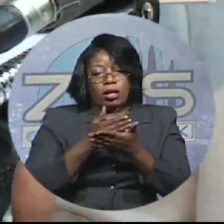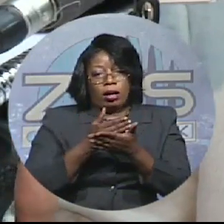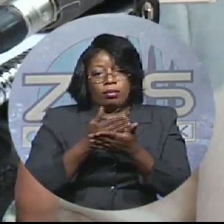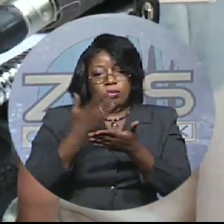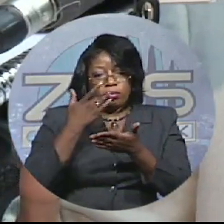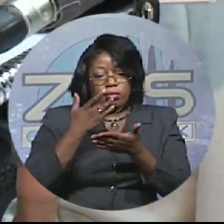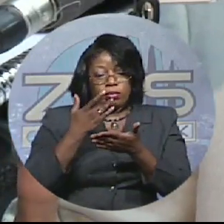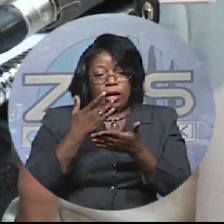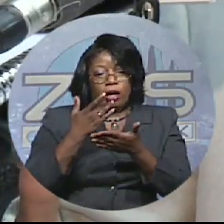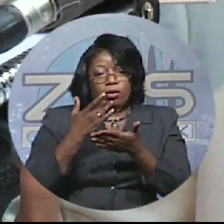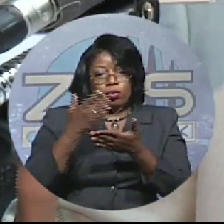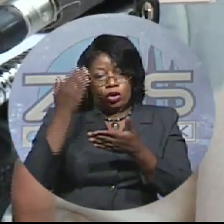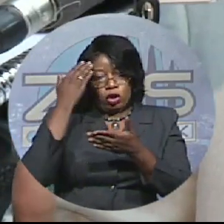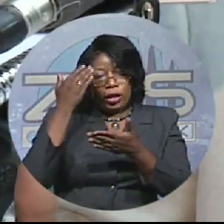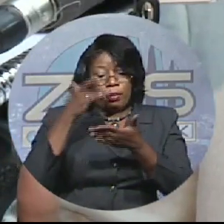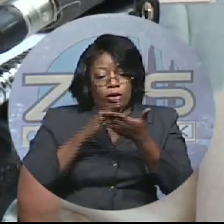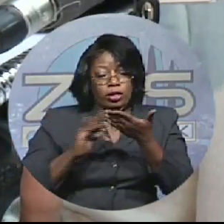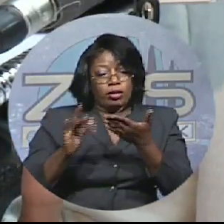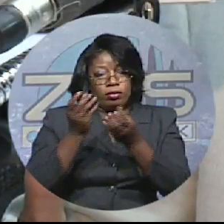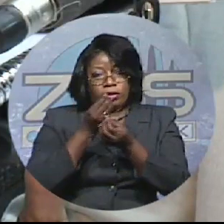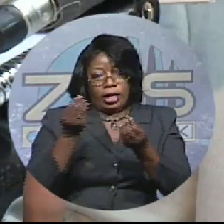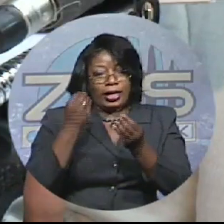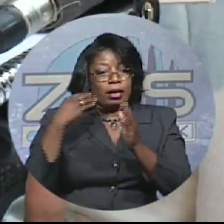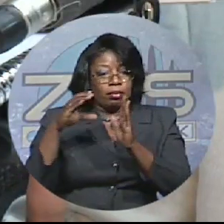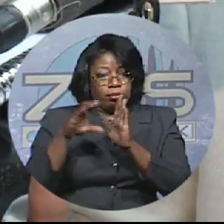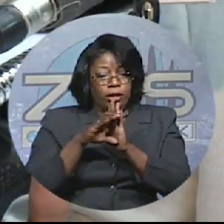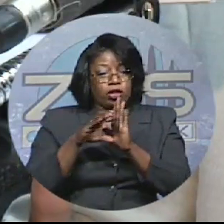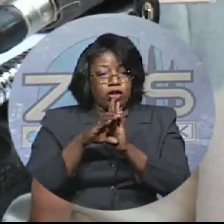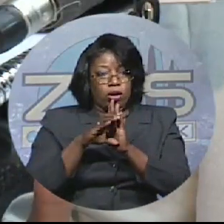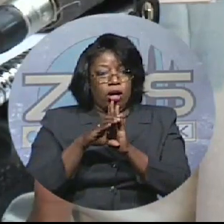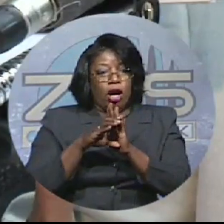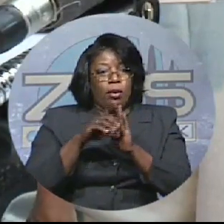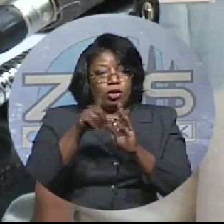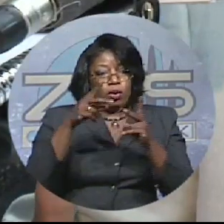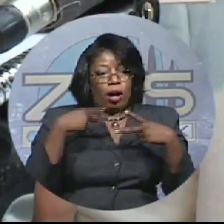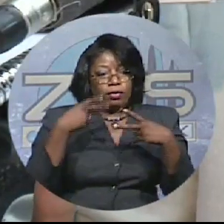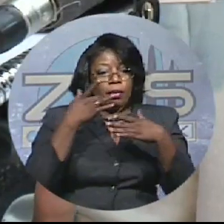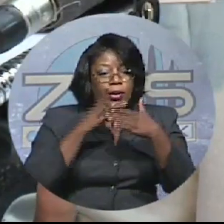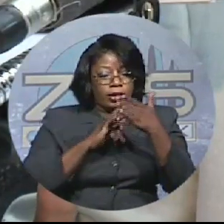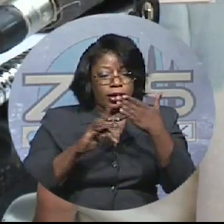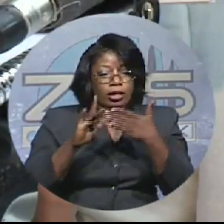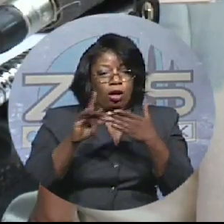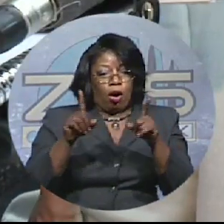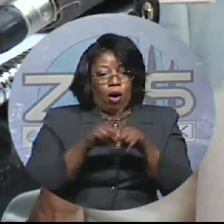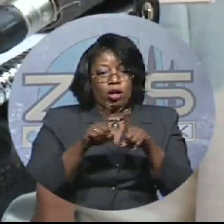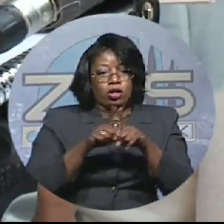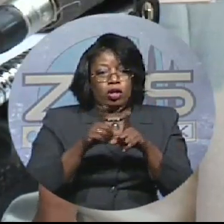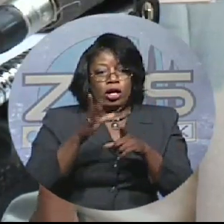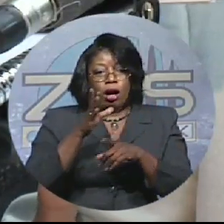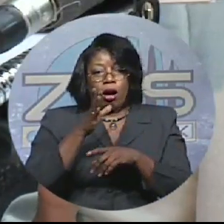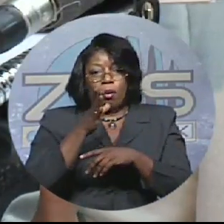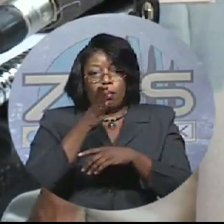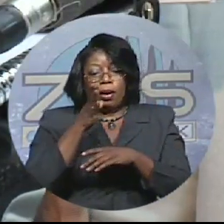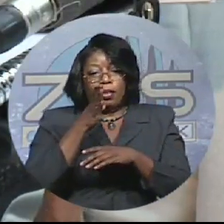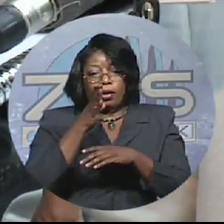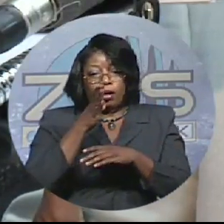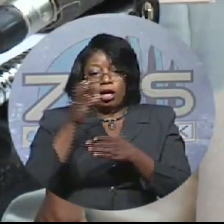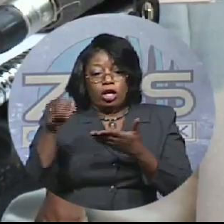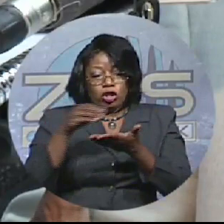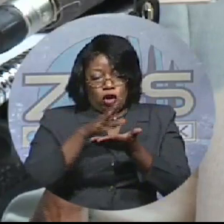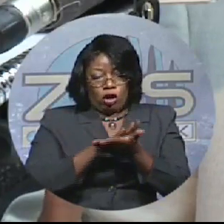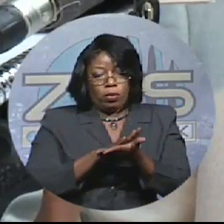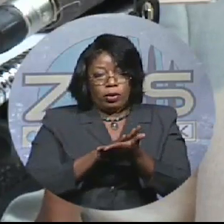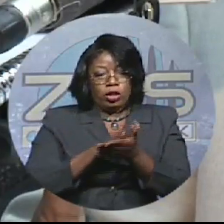photograph, an applicant must present your birth certificate along with your mother's documents to confirm that your mother is